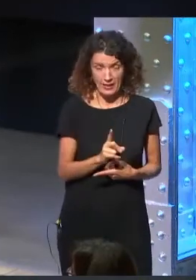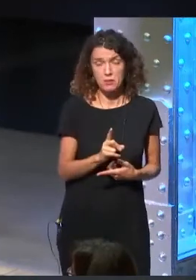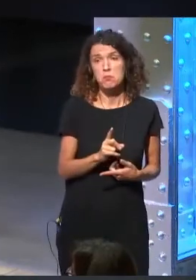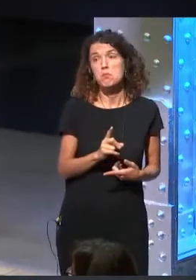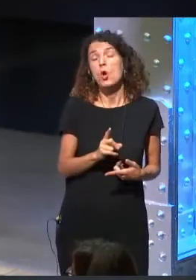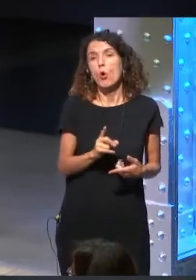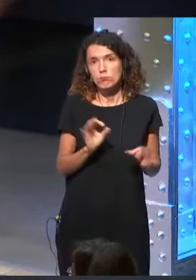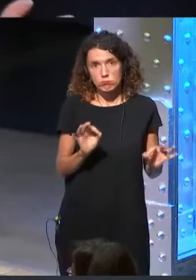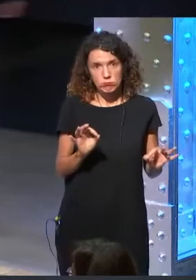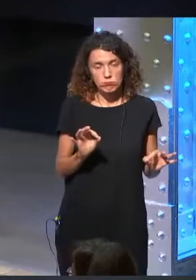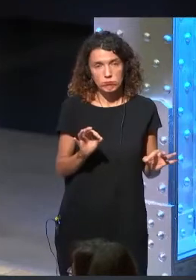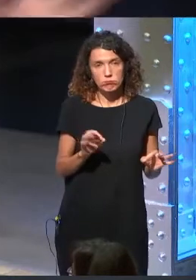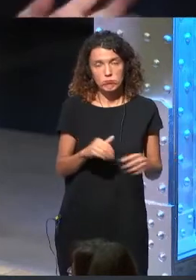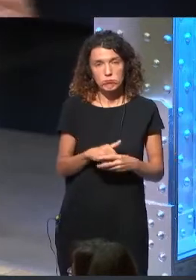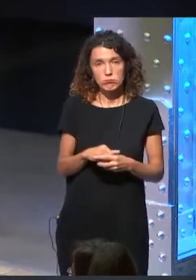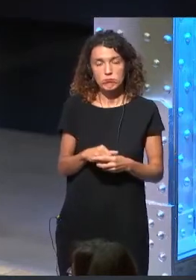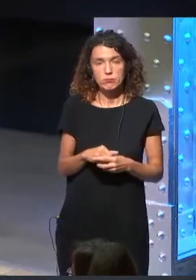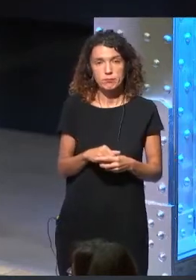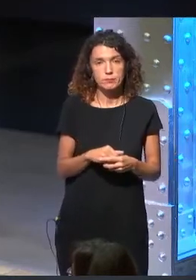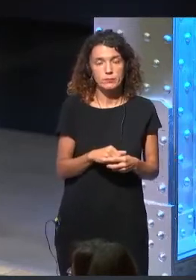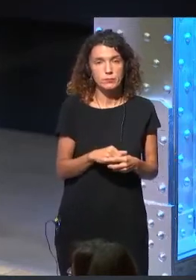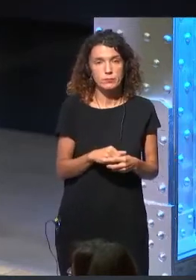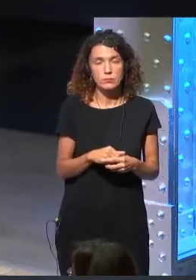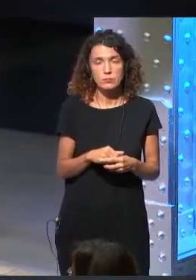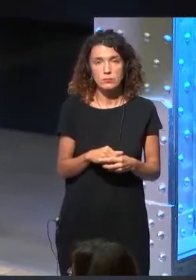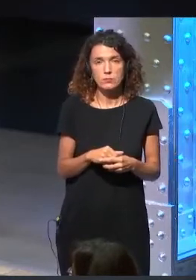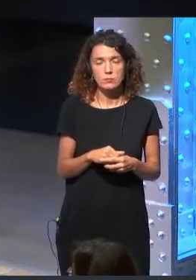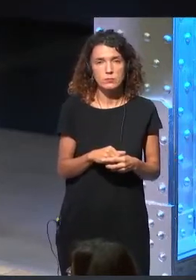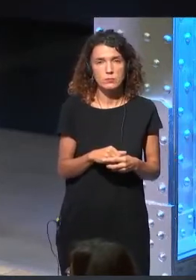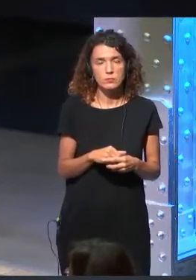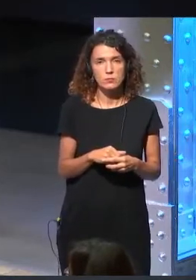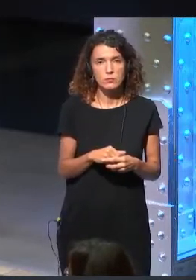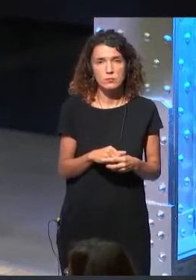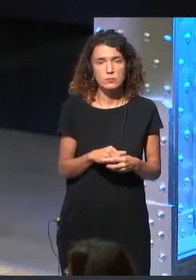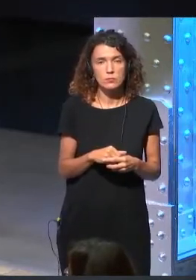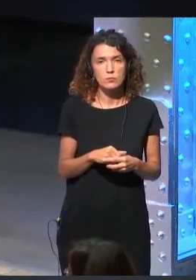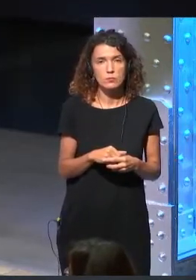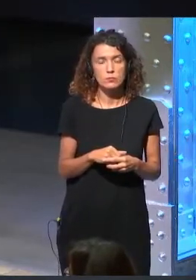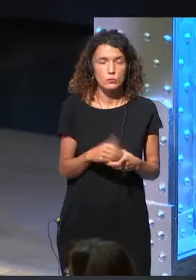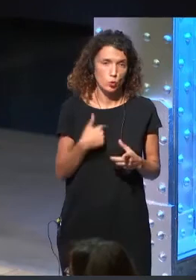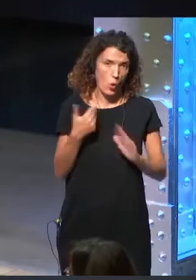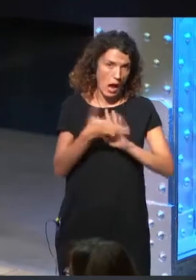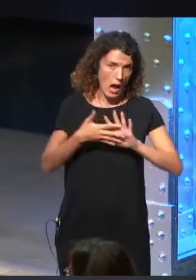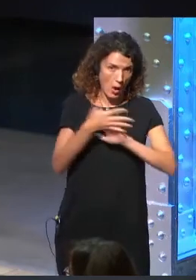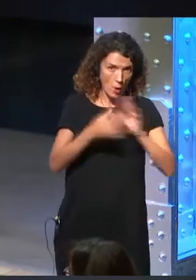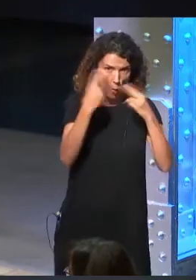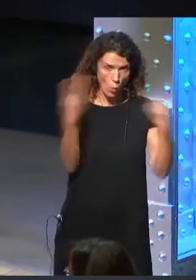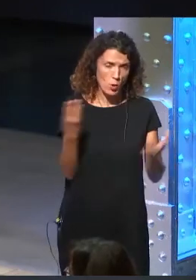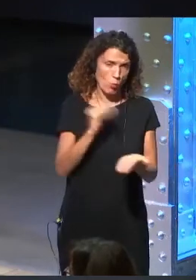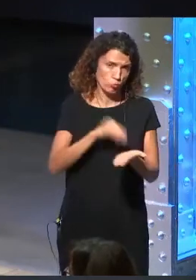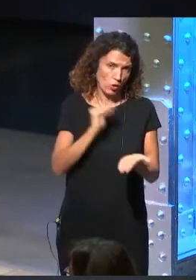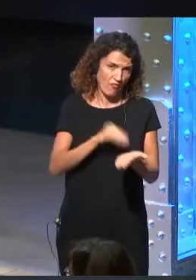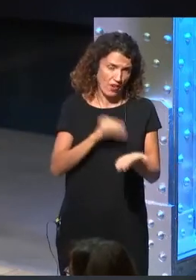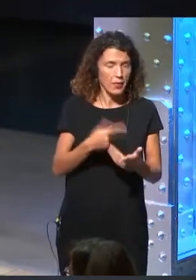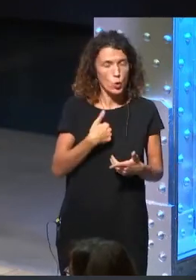think that I now seem terribly at ease with talking in public, and in some ways I am,